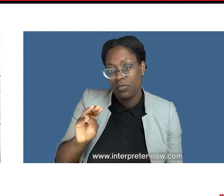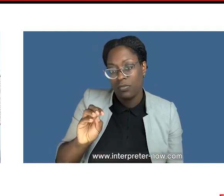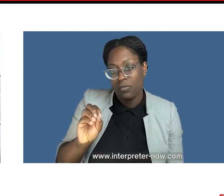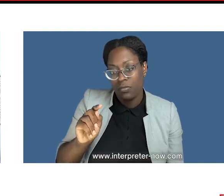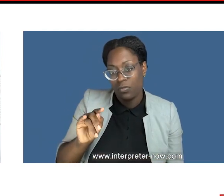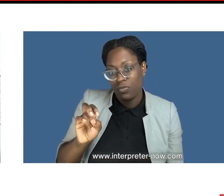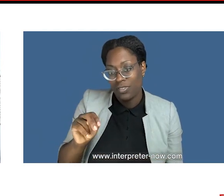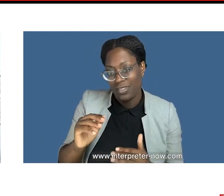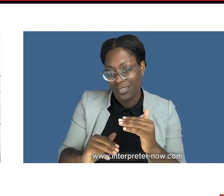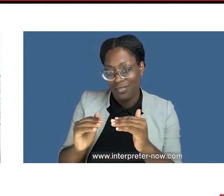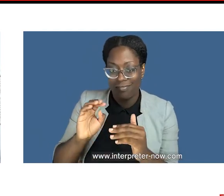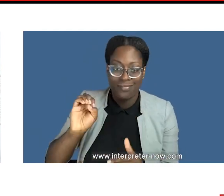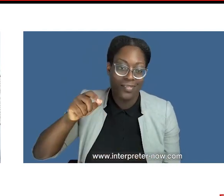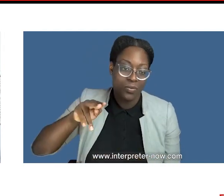with.